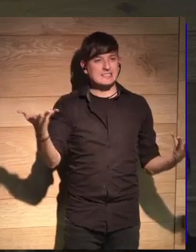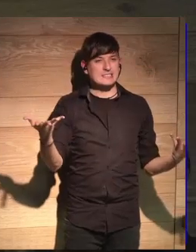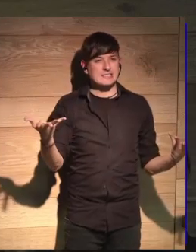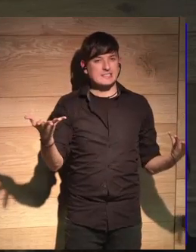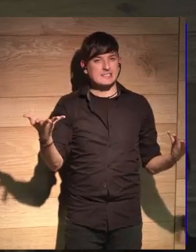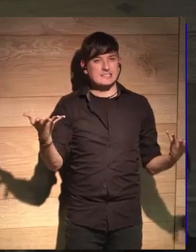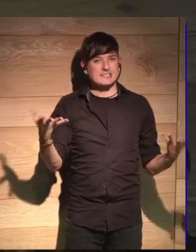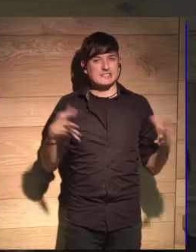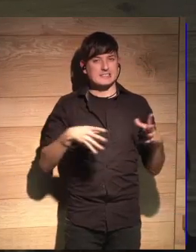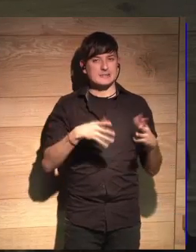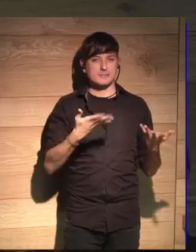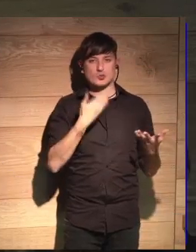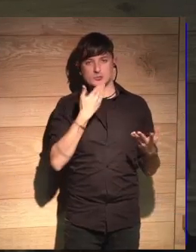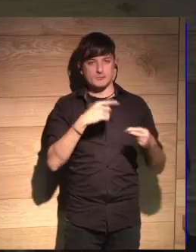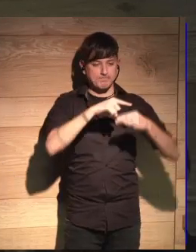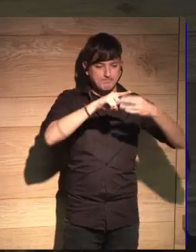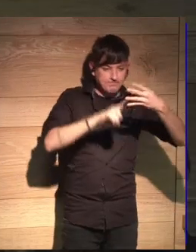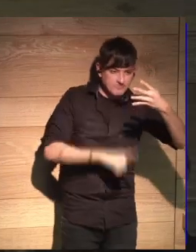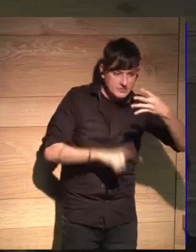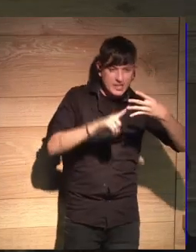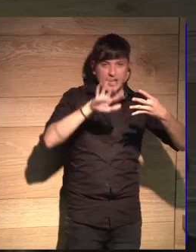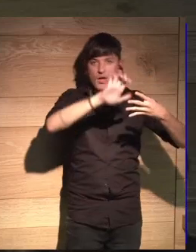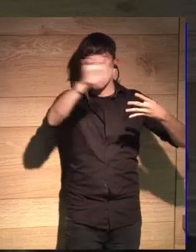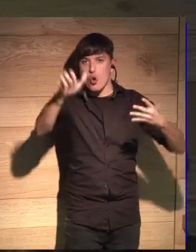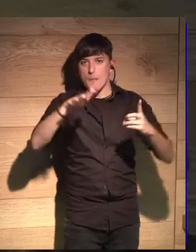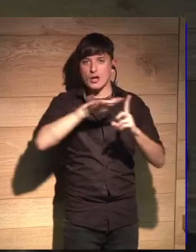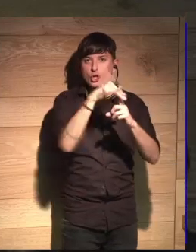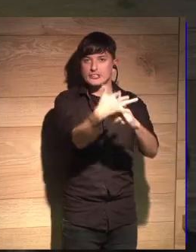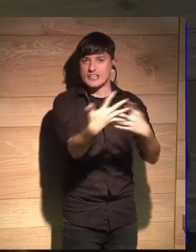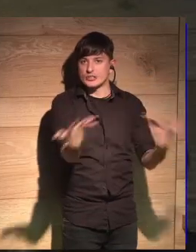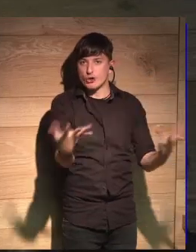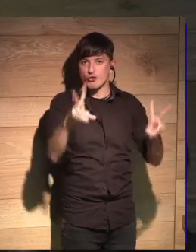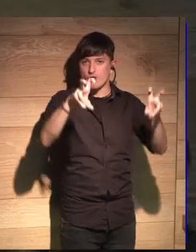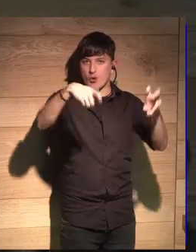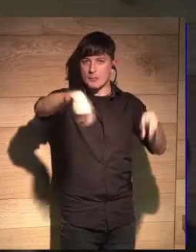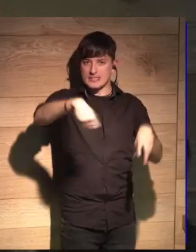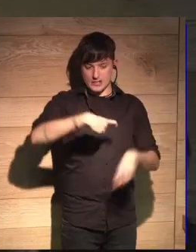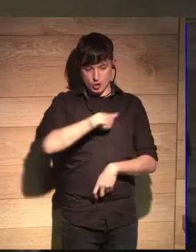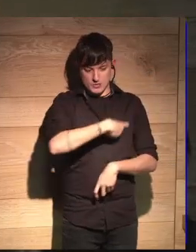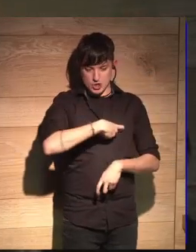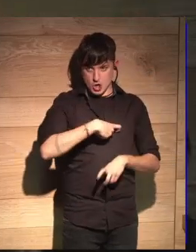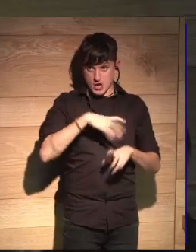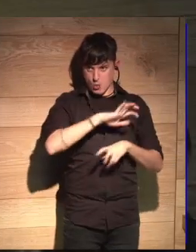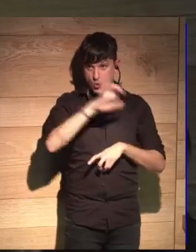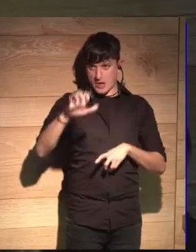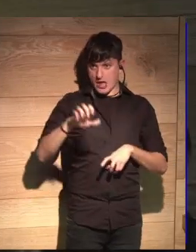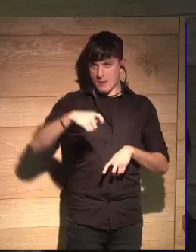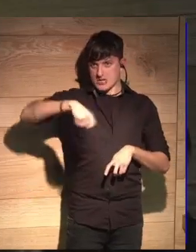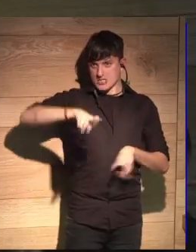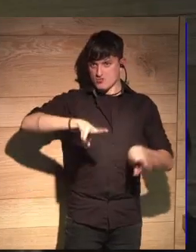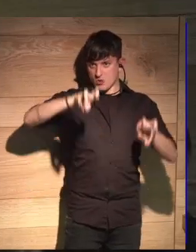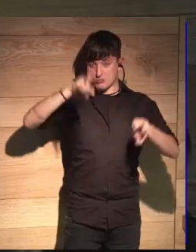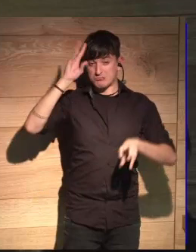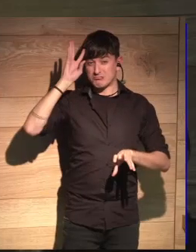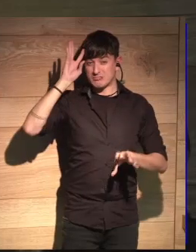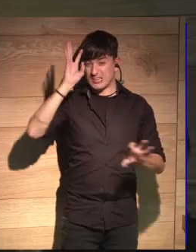geopolitical context? Because right now we have a new president of the European Commission, and I think we are kind of tackling